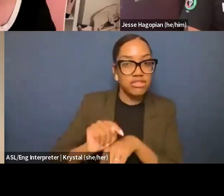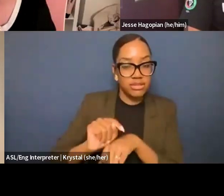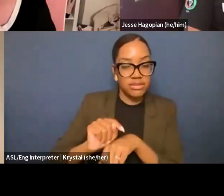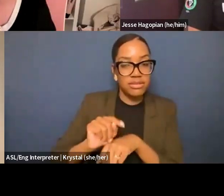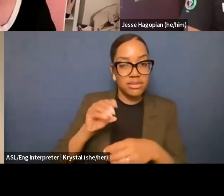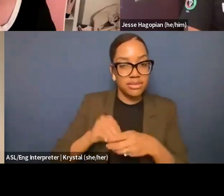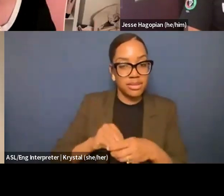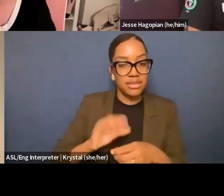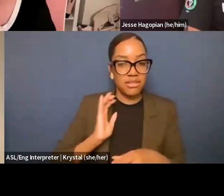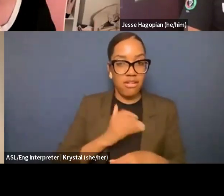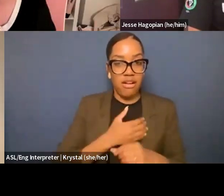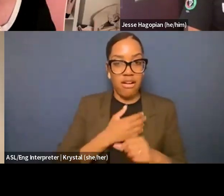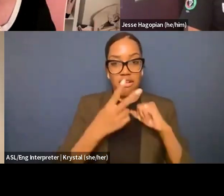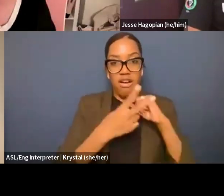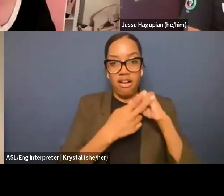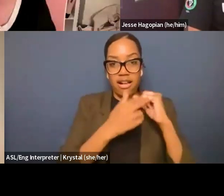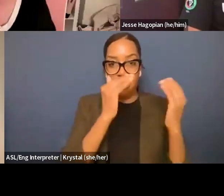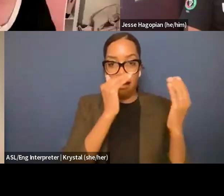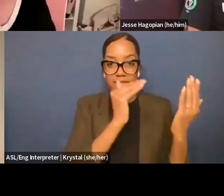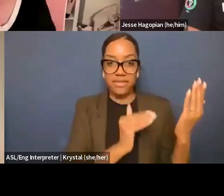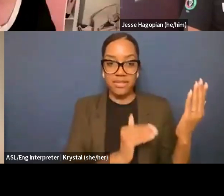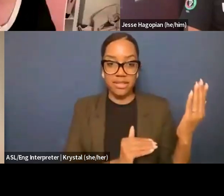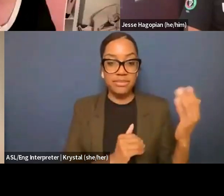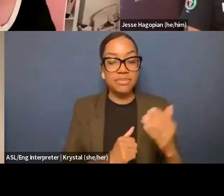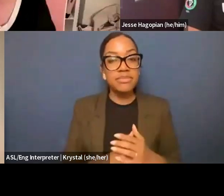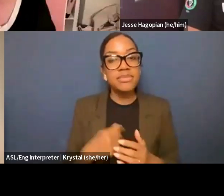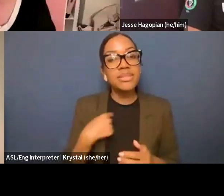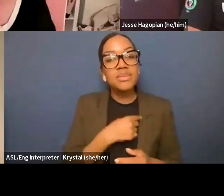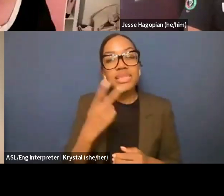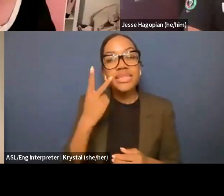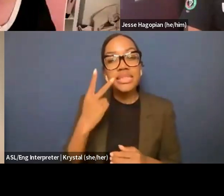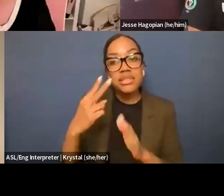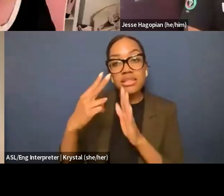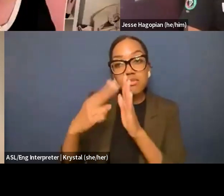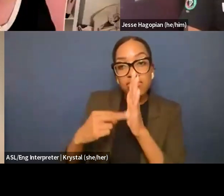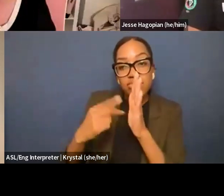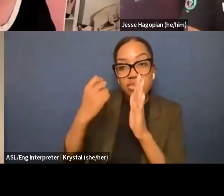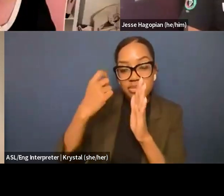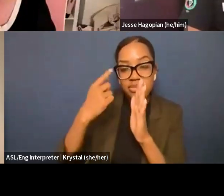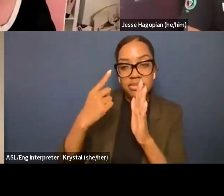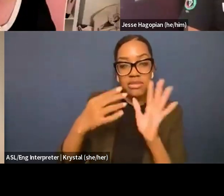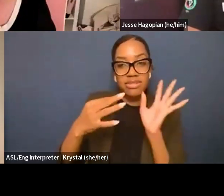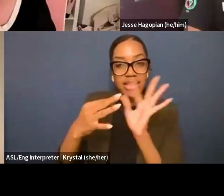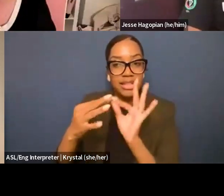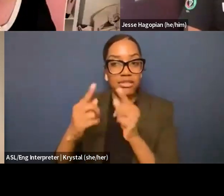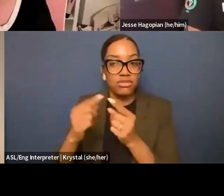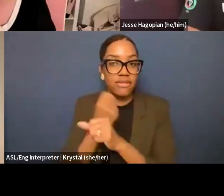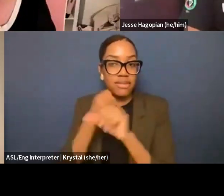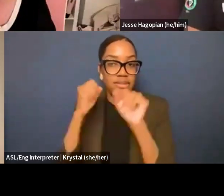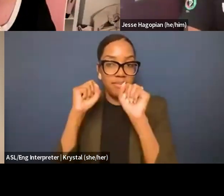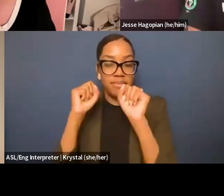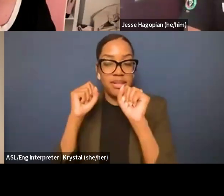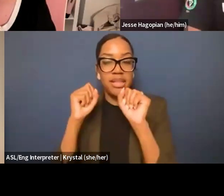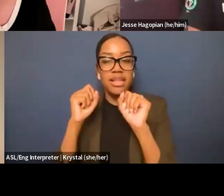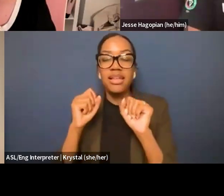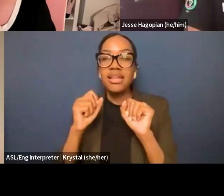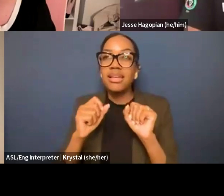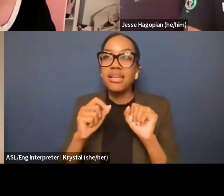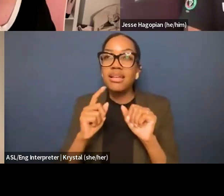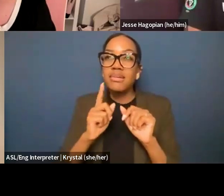about frequently, literacy being attached to freedom, but also a kind of preciousness associated with a care that's associated with